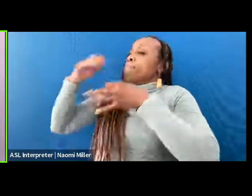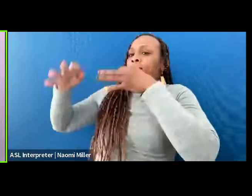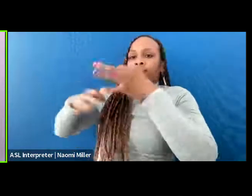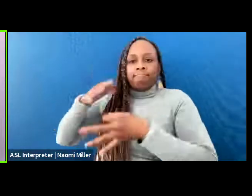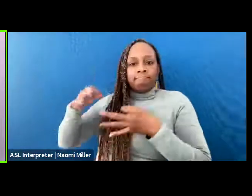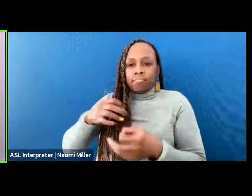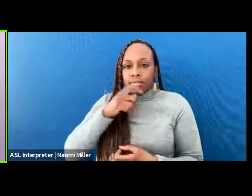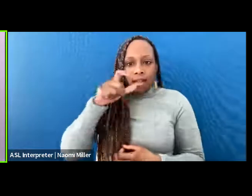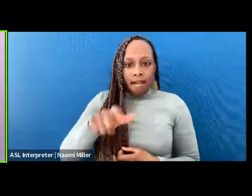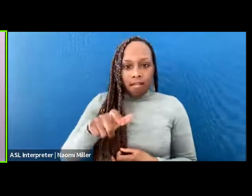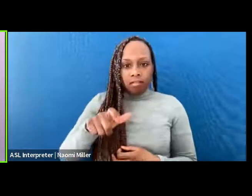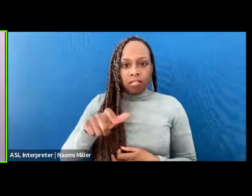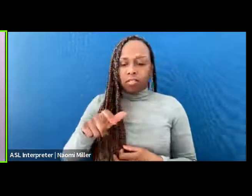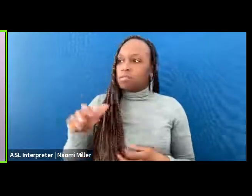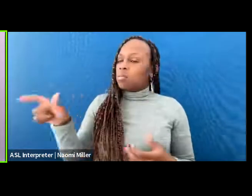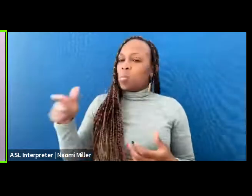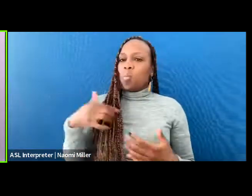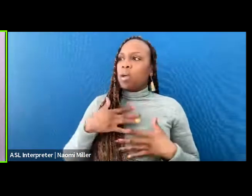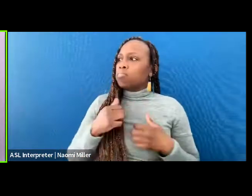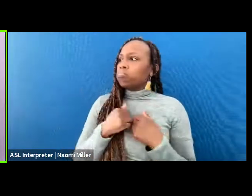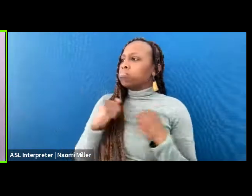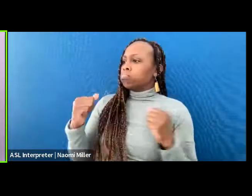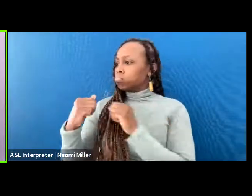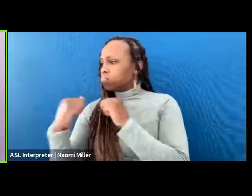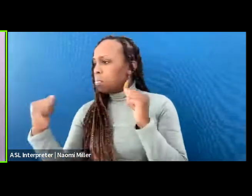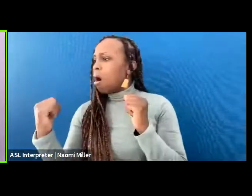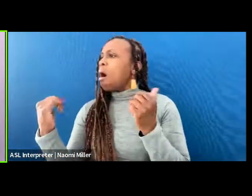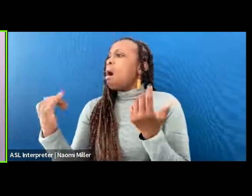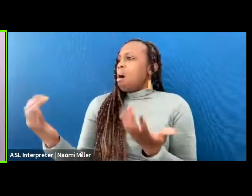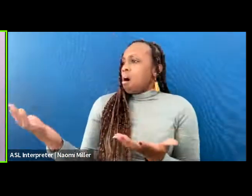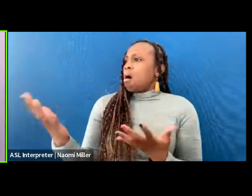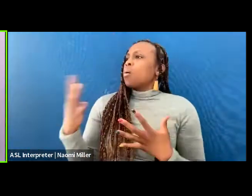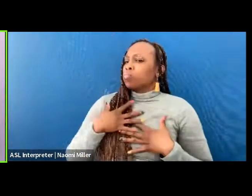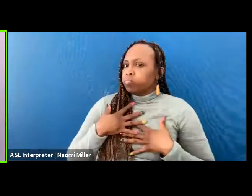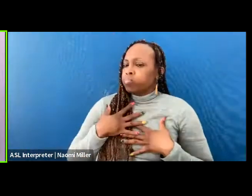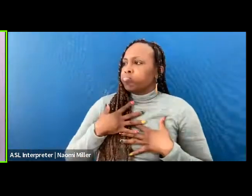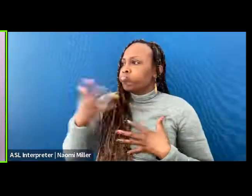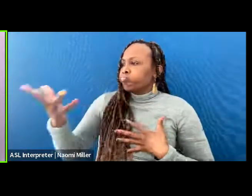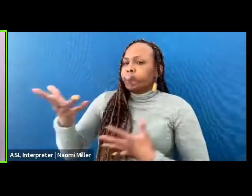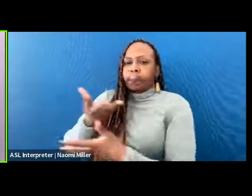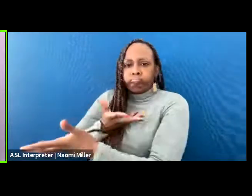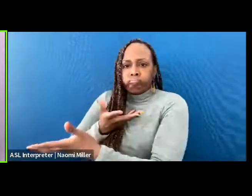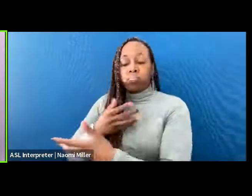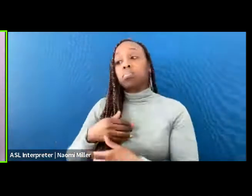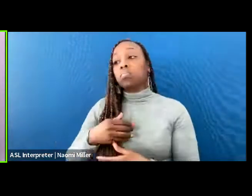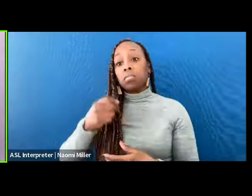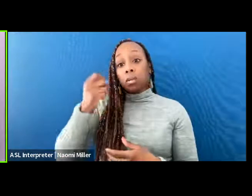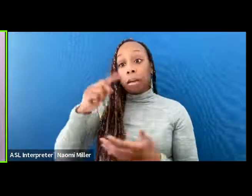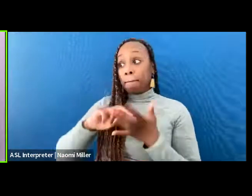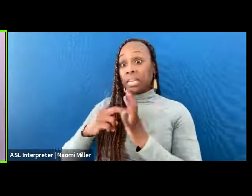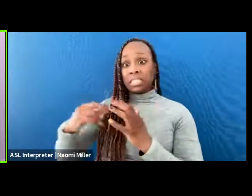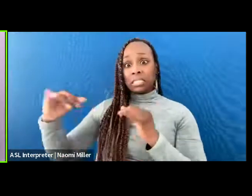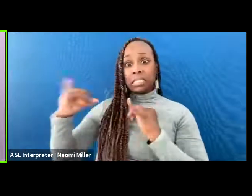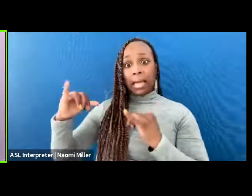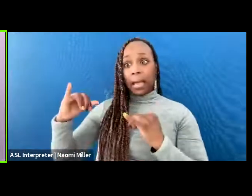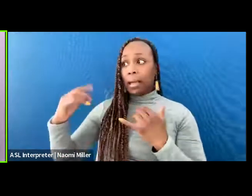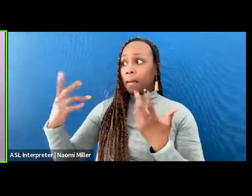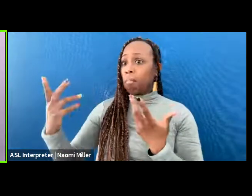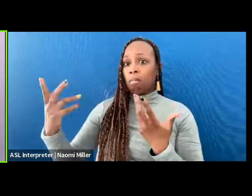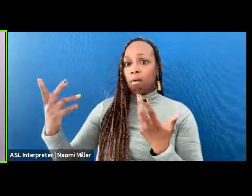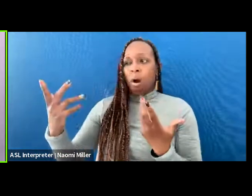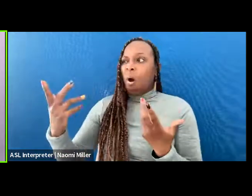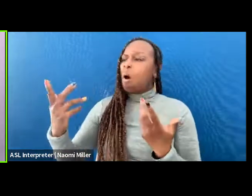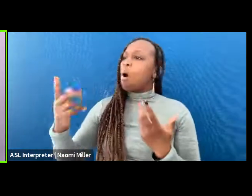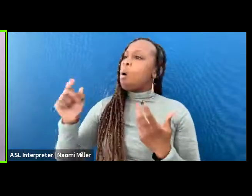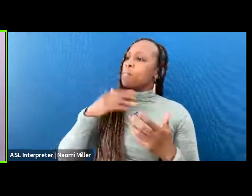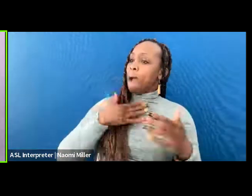It doesn't mean that our access looks the same or that we even know what each other's access needs are. It has taken the form of long talks into